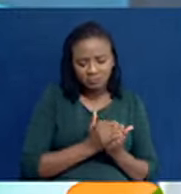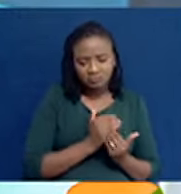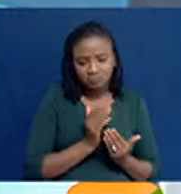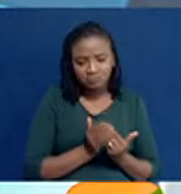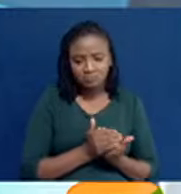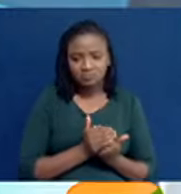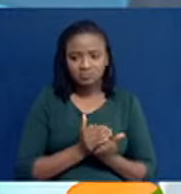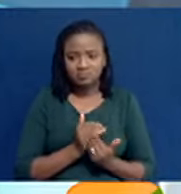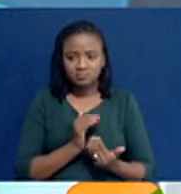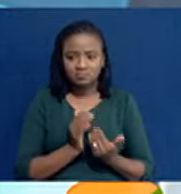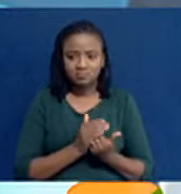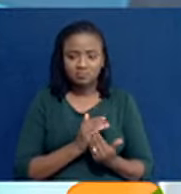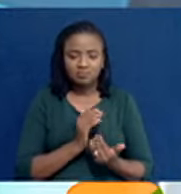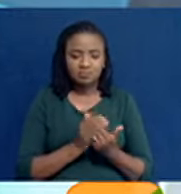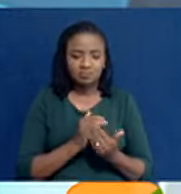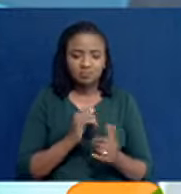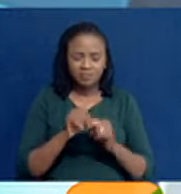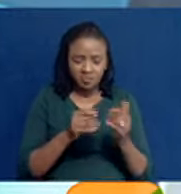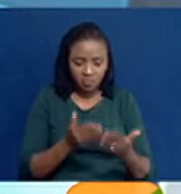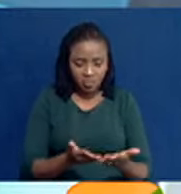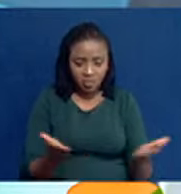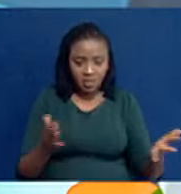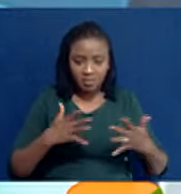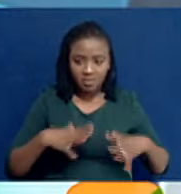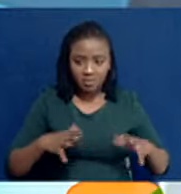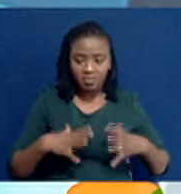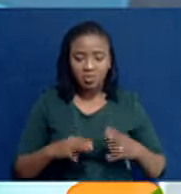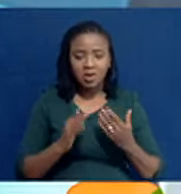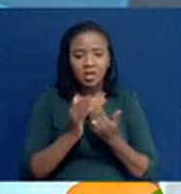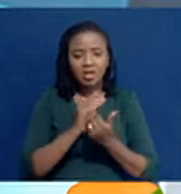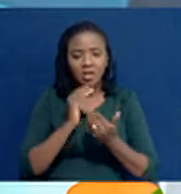especially about the people, the country.